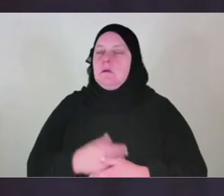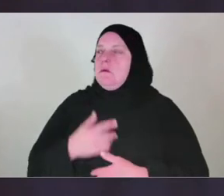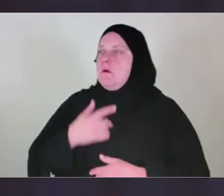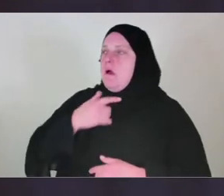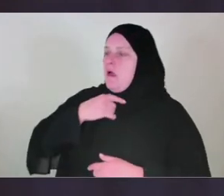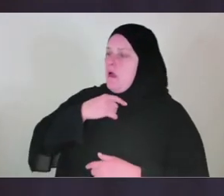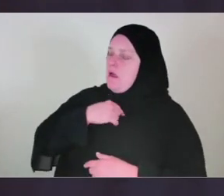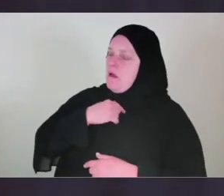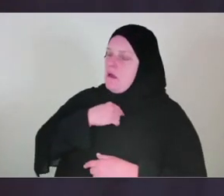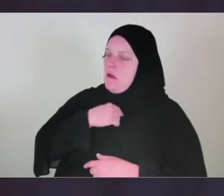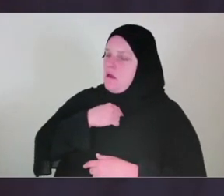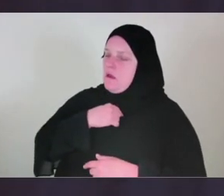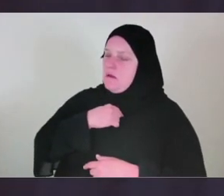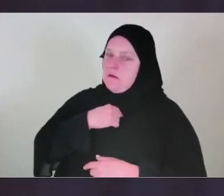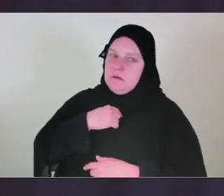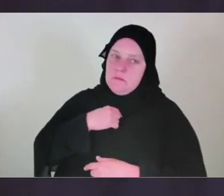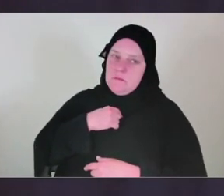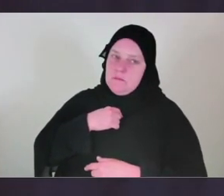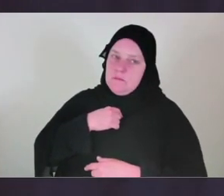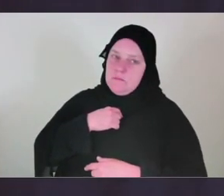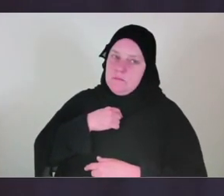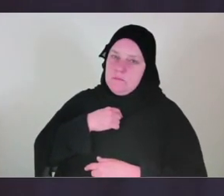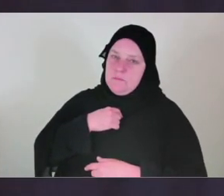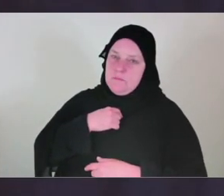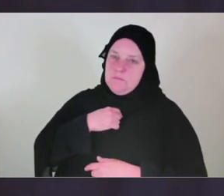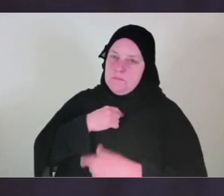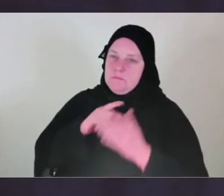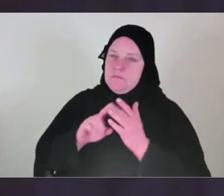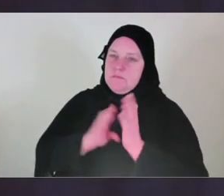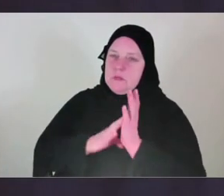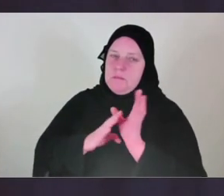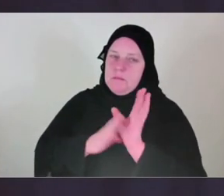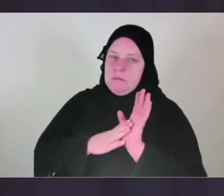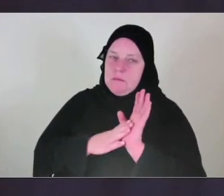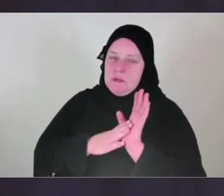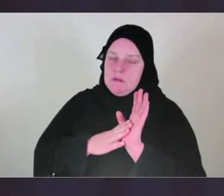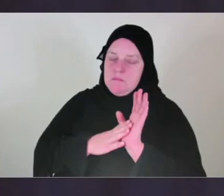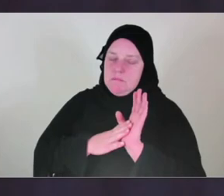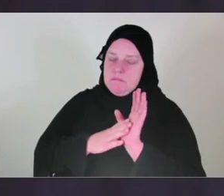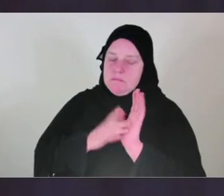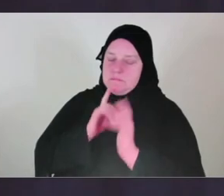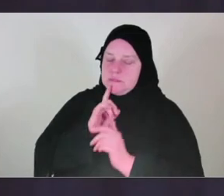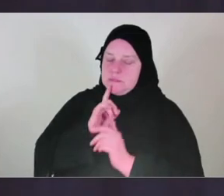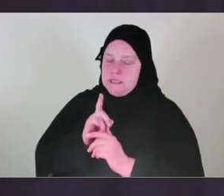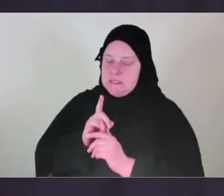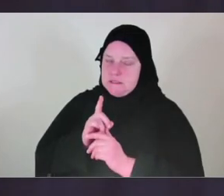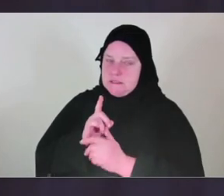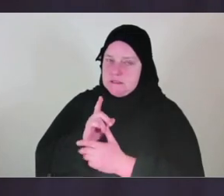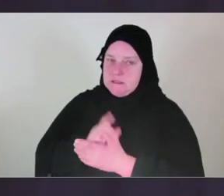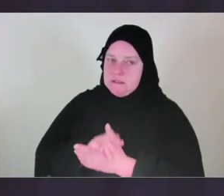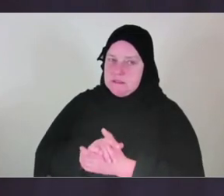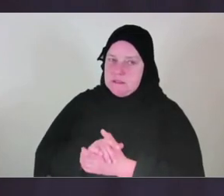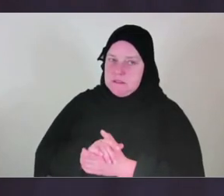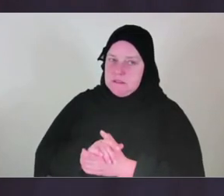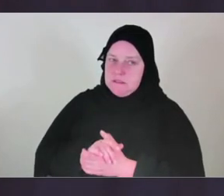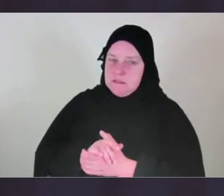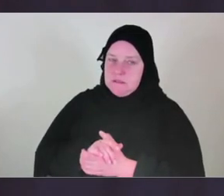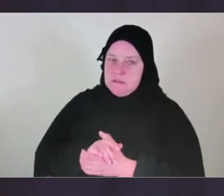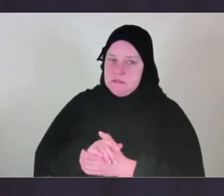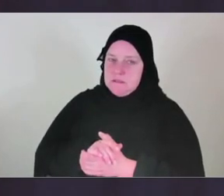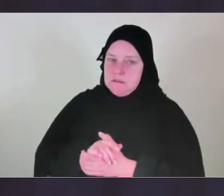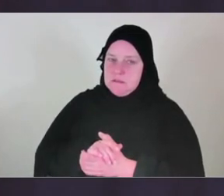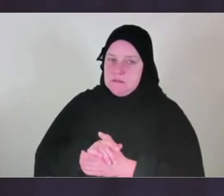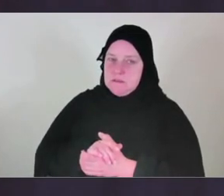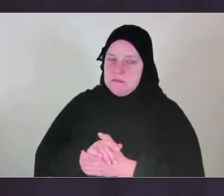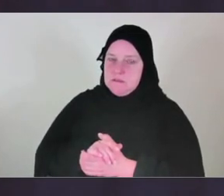says, walakin Aba Bakr afdal minhum, afdalu min. Because this Ahlul Sunnah, if you ask who's better, Abu Bakr or Umar,